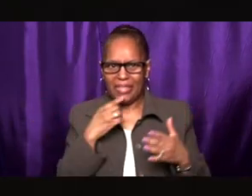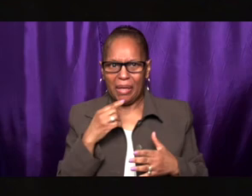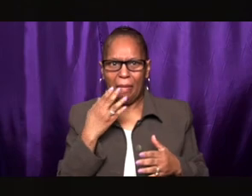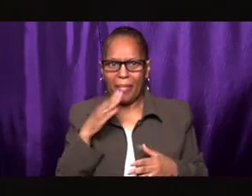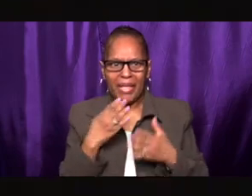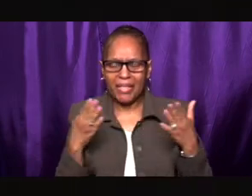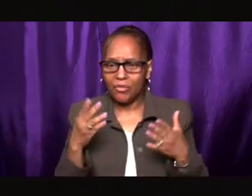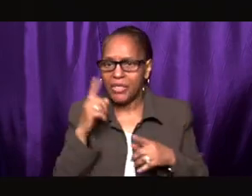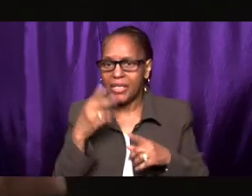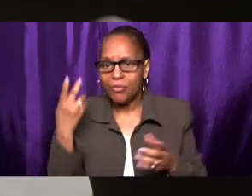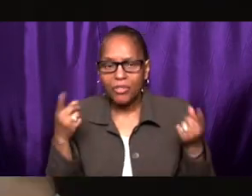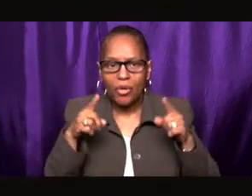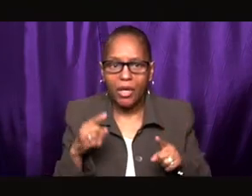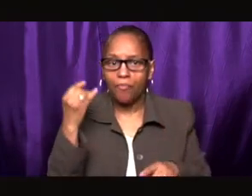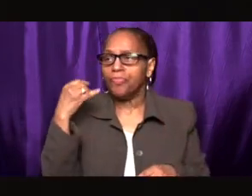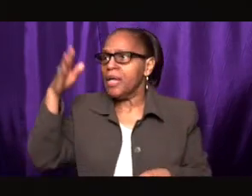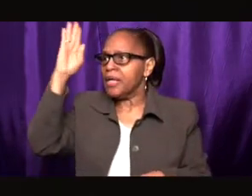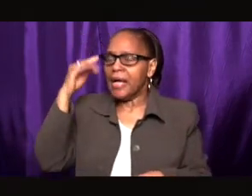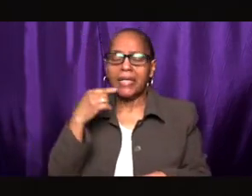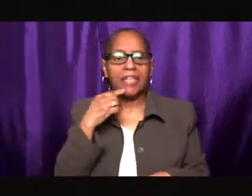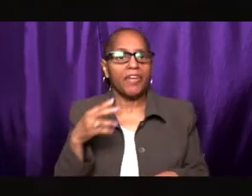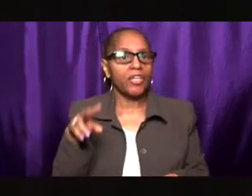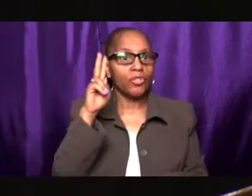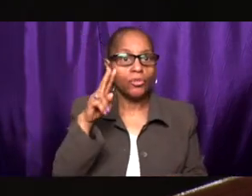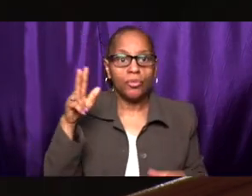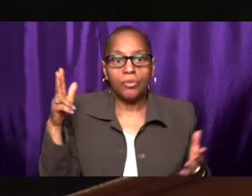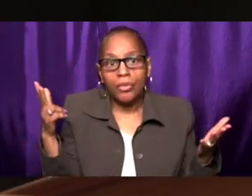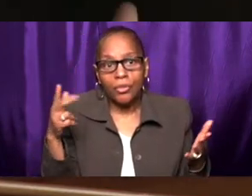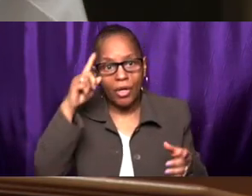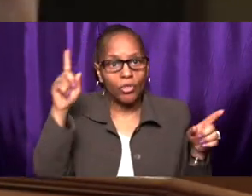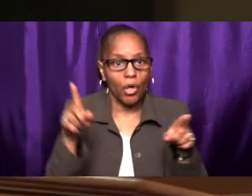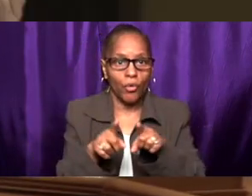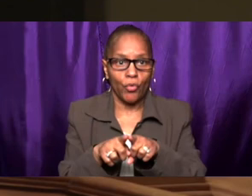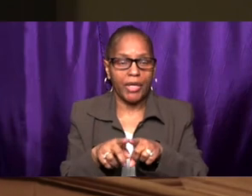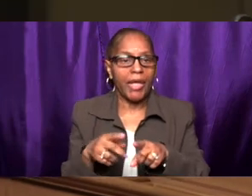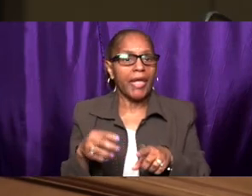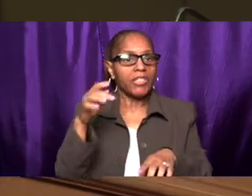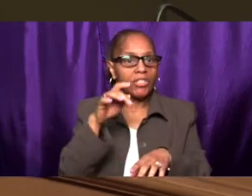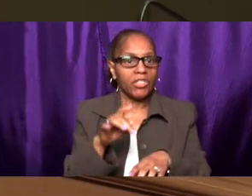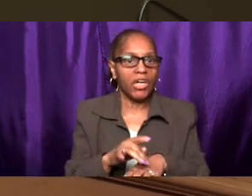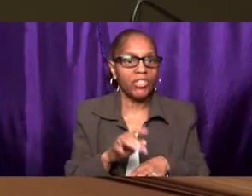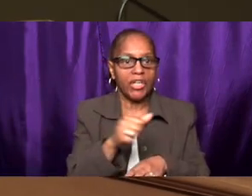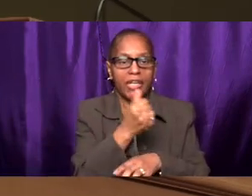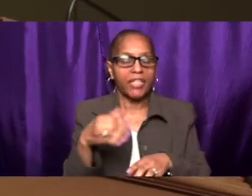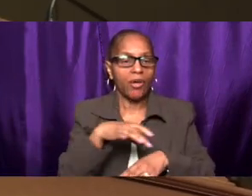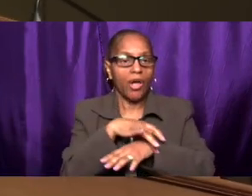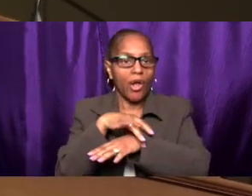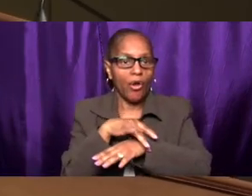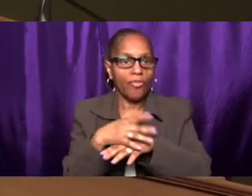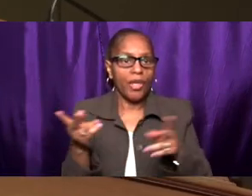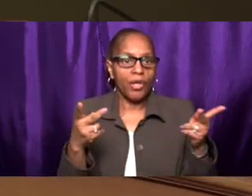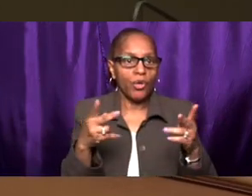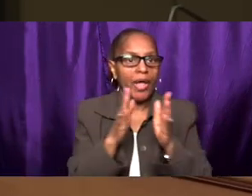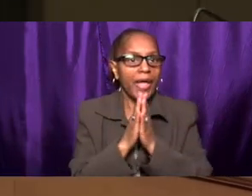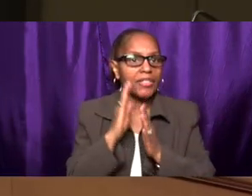But God says, if I could get two of y'all to agree as touching anything on earth you ask, it